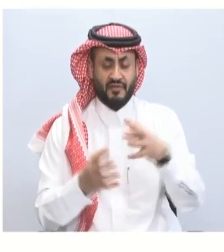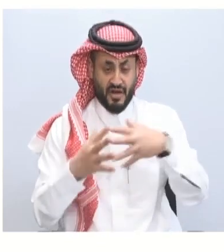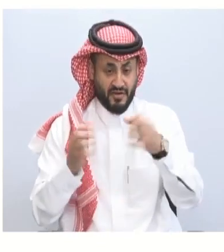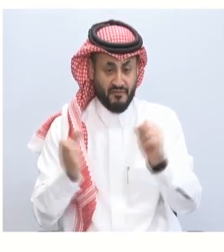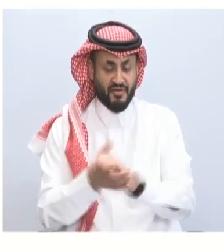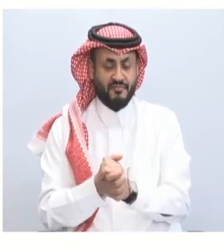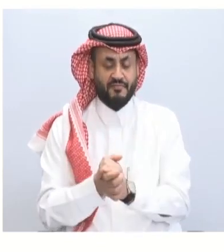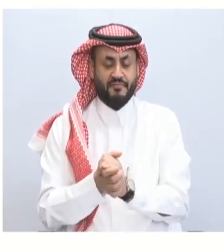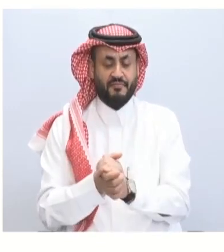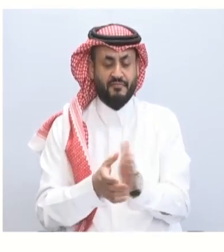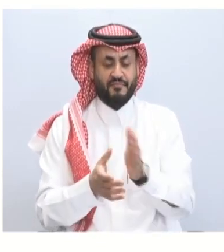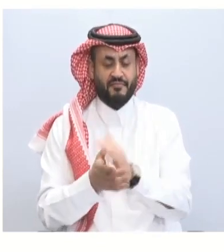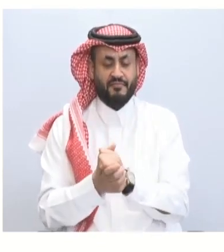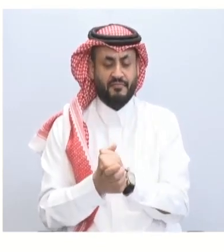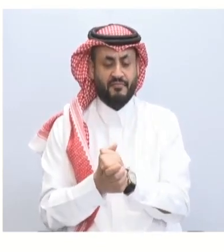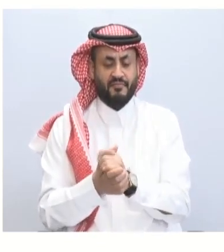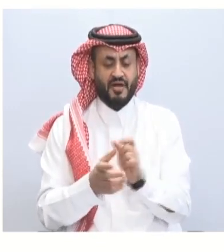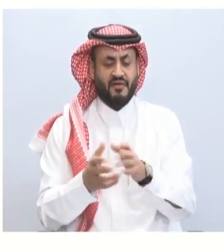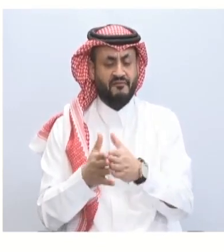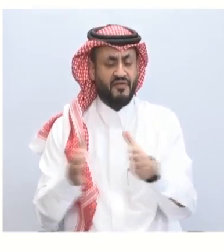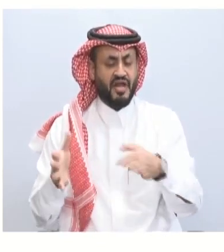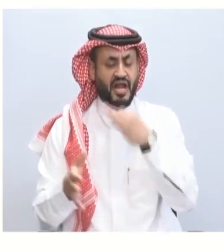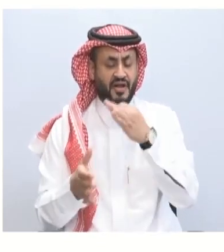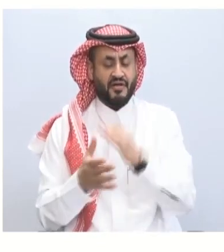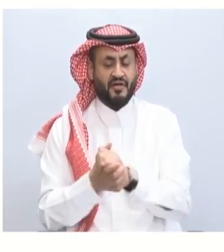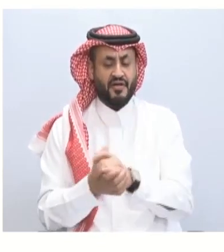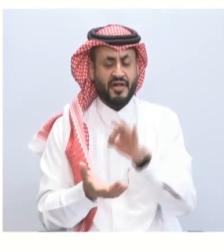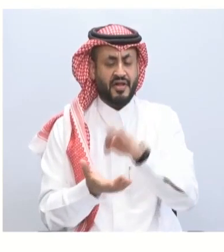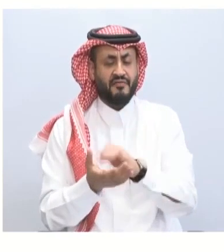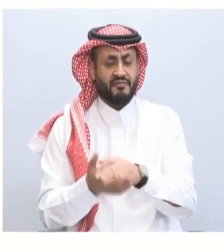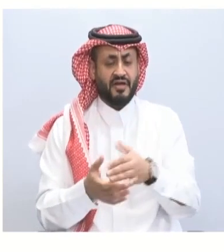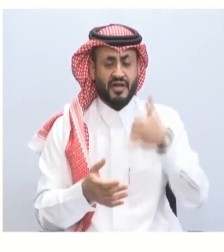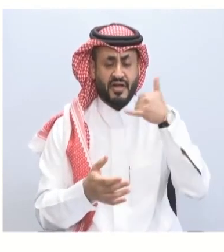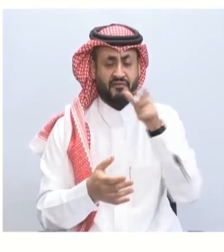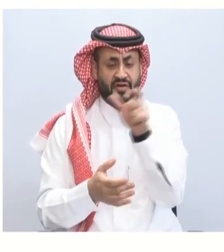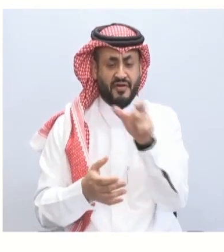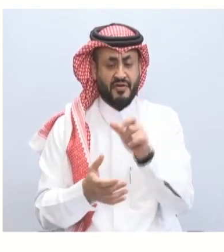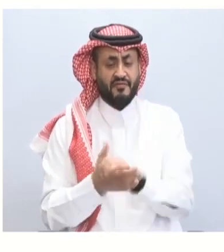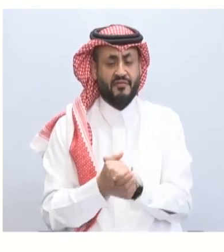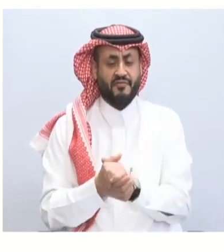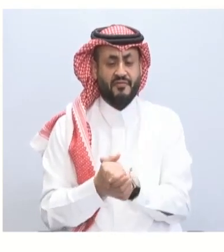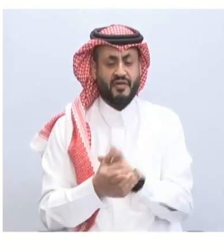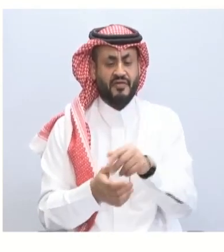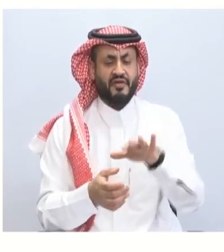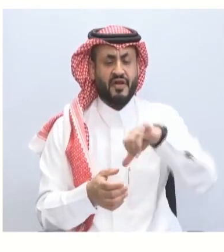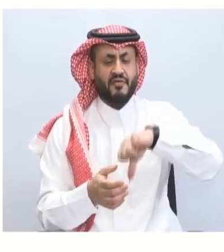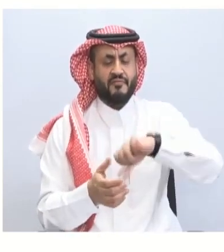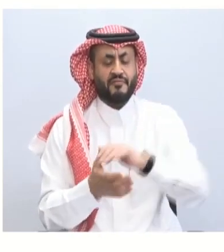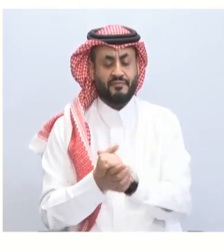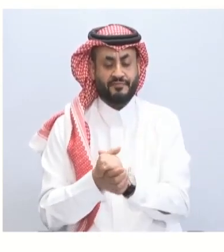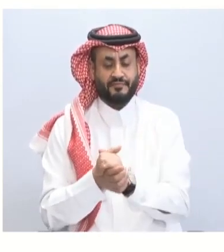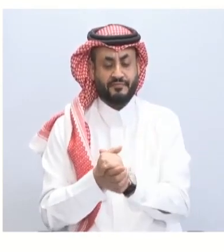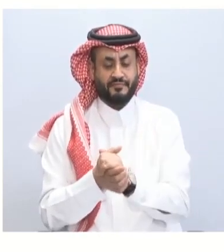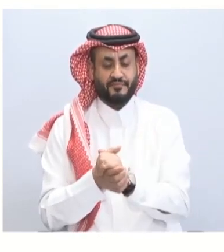meaning. Abbreviated language, this special kind of electronic shorthand, which often confuses older adults,